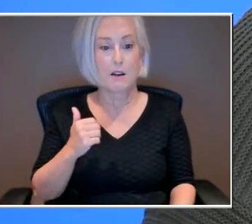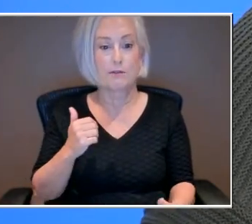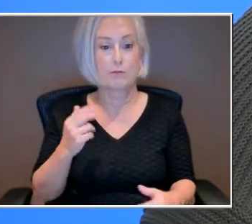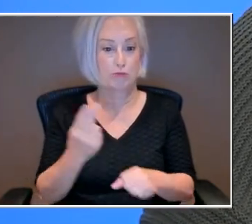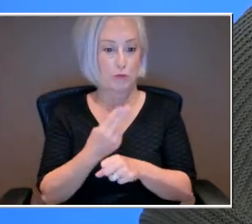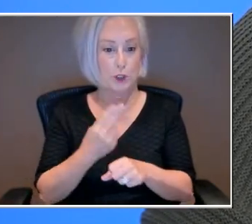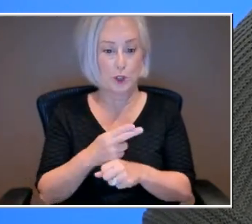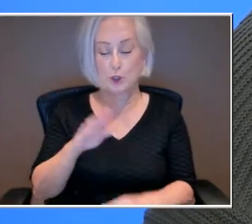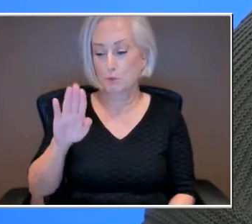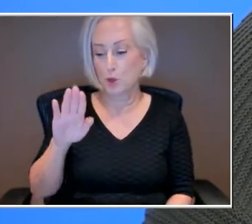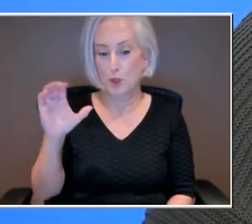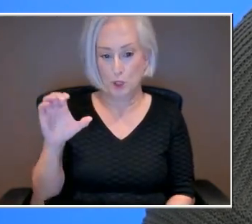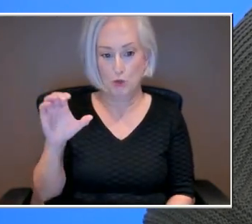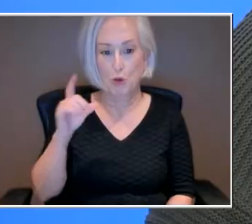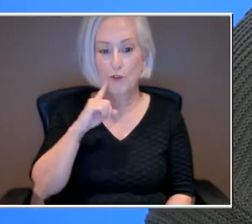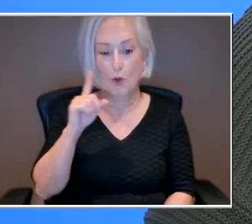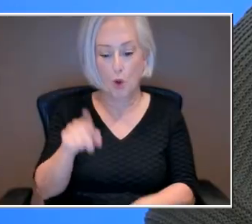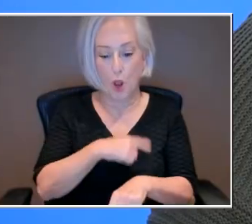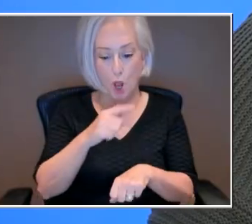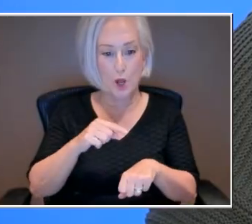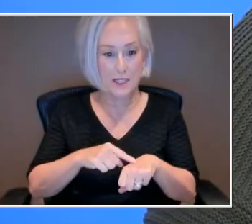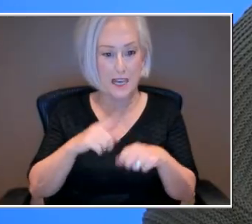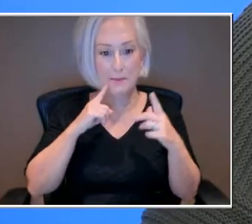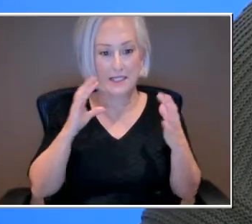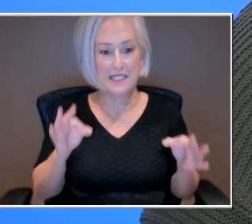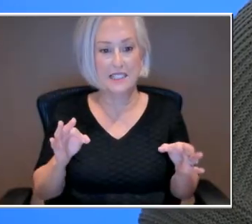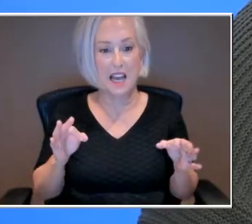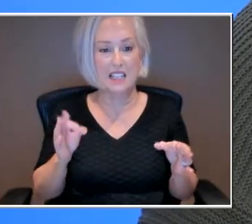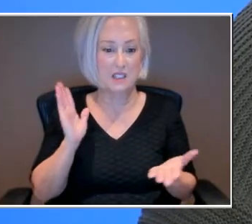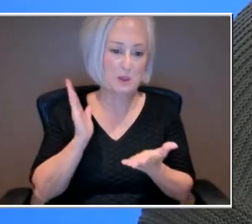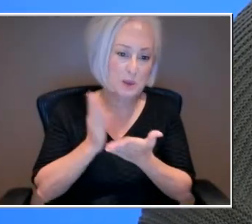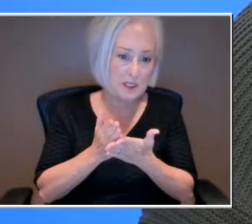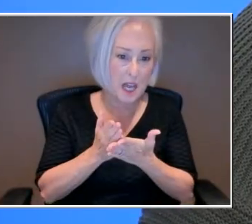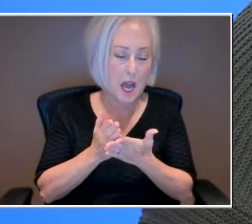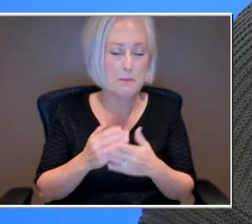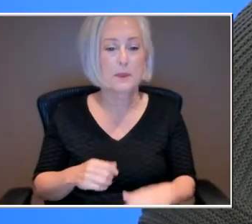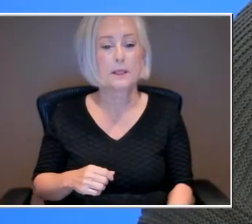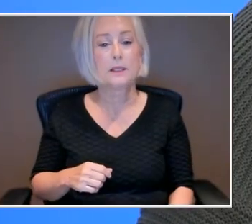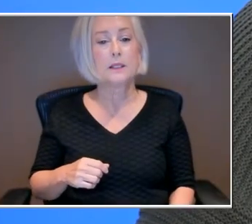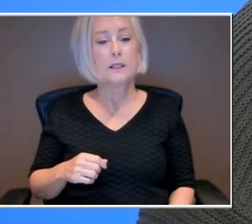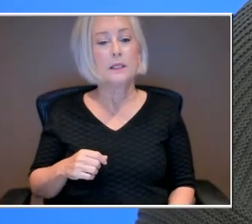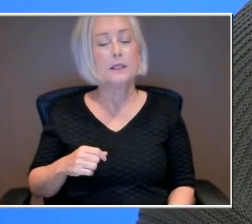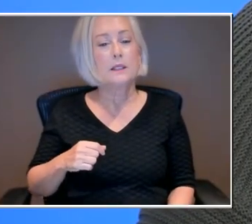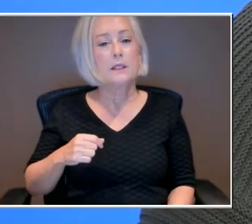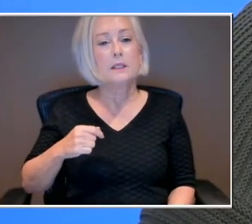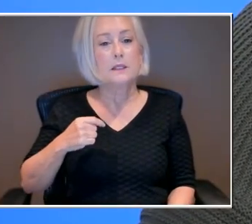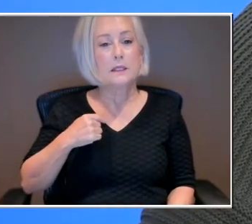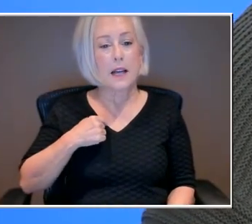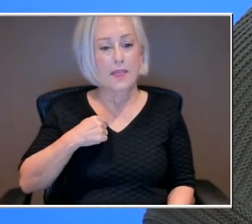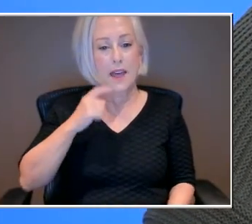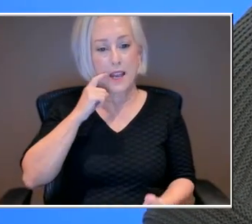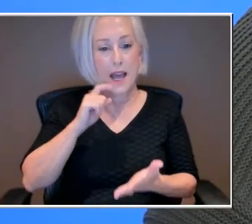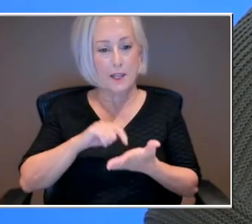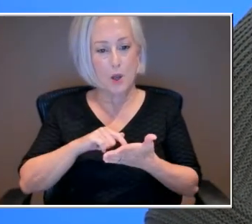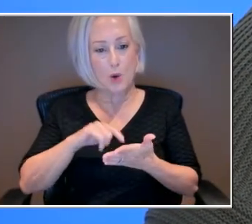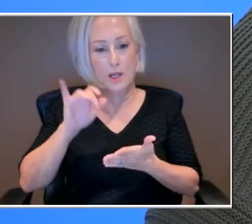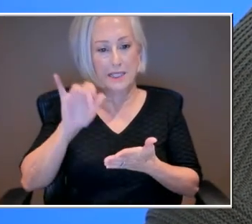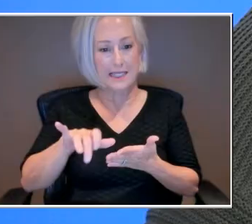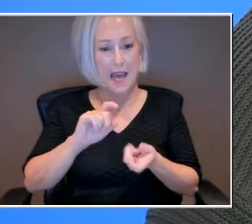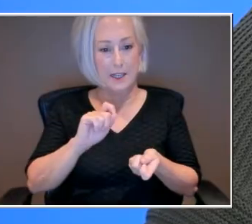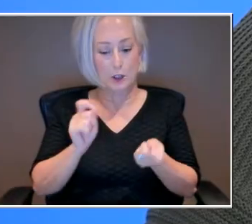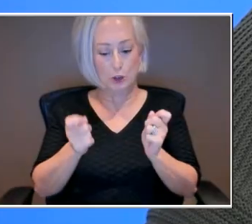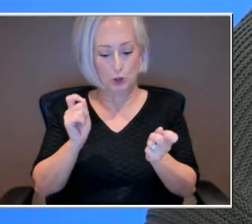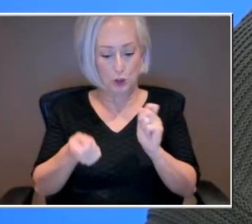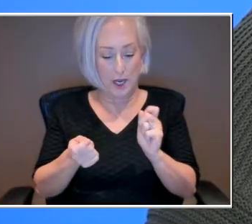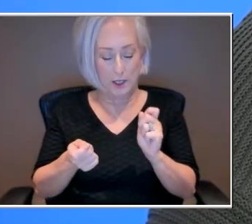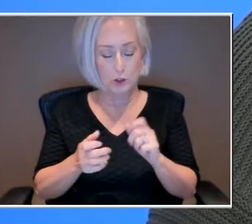time and decided that I was going to get off of that, and I noticed it started to change. So then about a year and